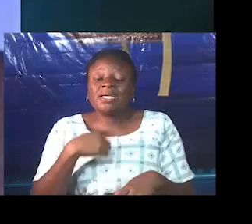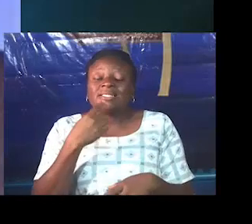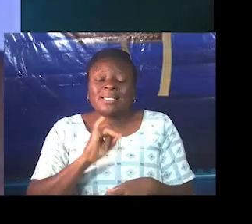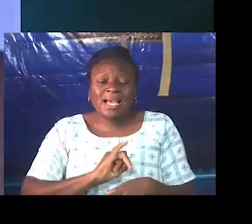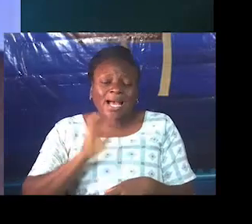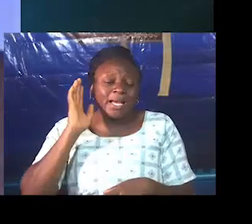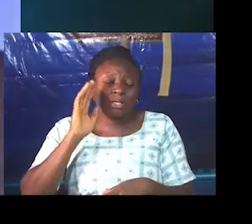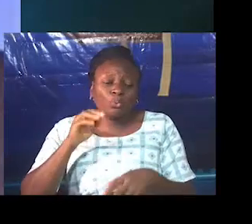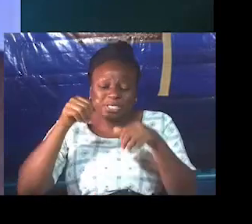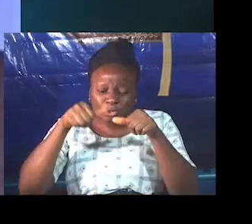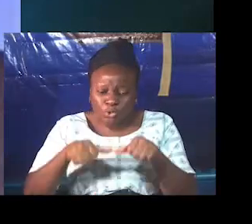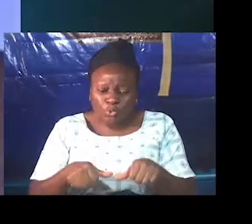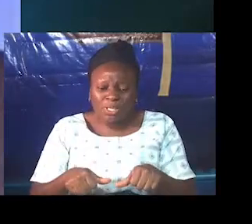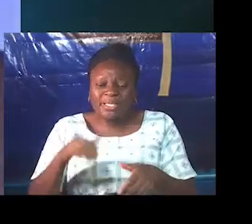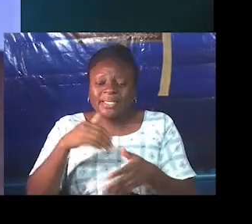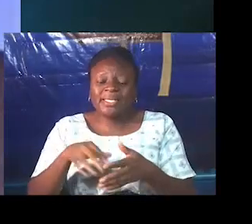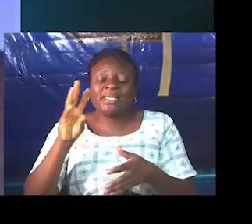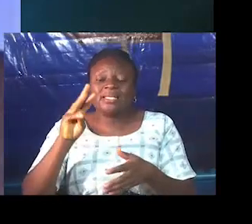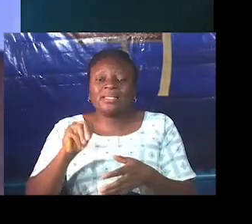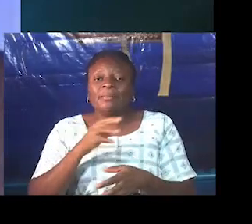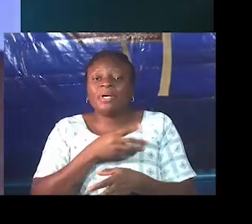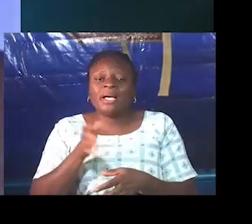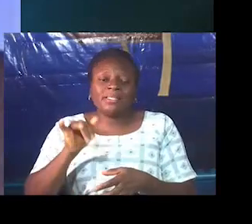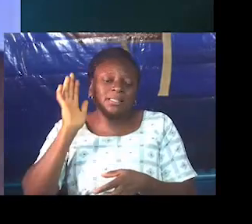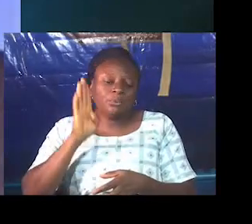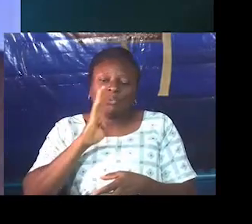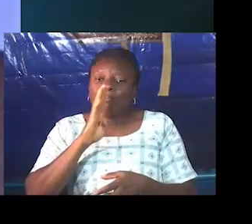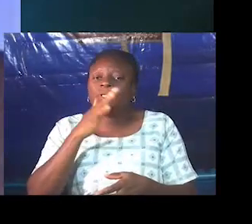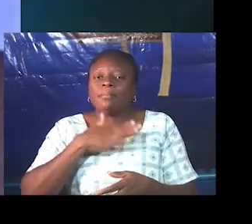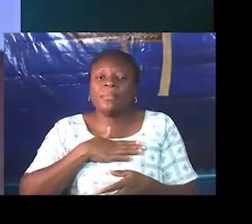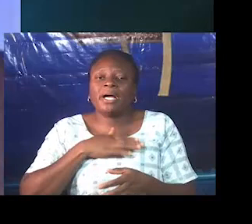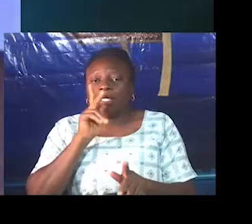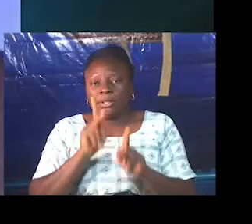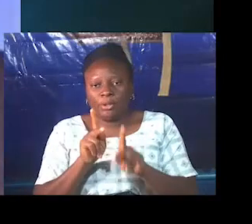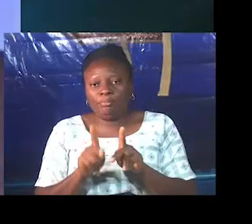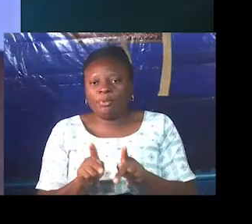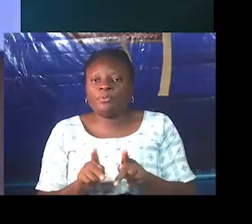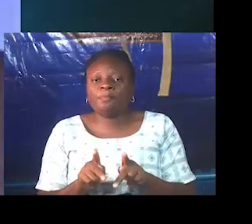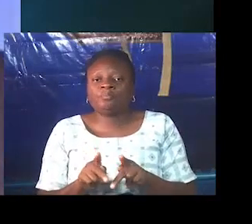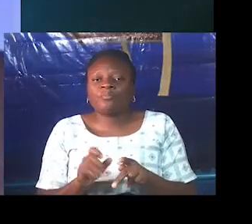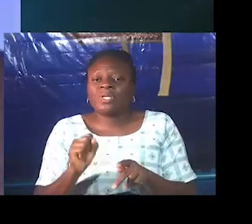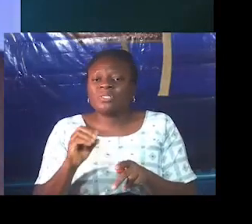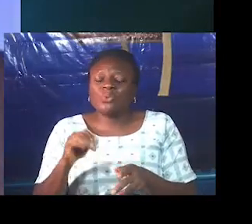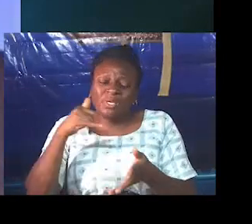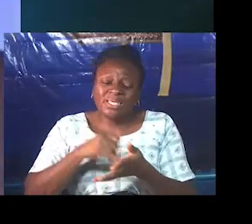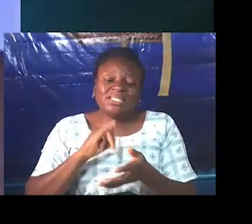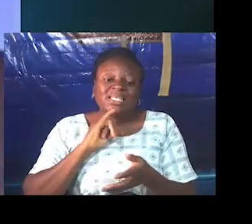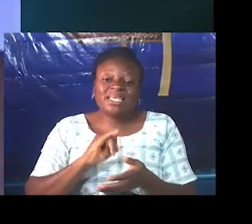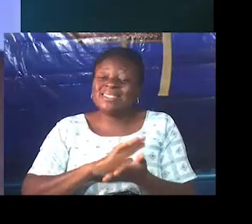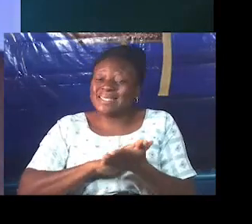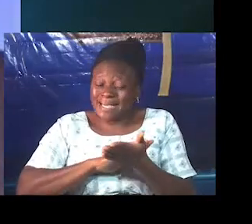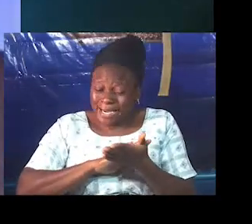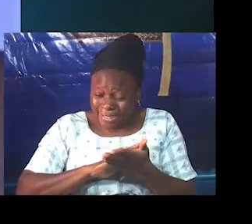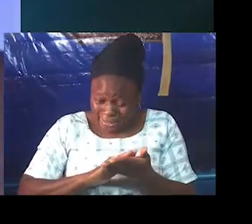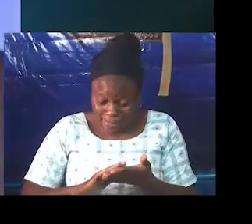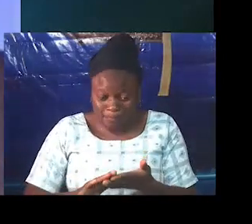people. Now, this is very clear enough. Be not unequally yoked together with an